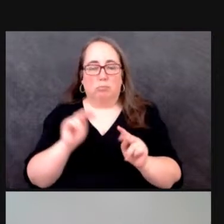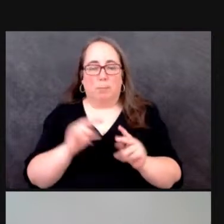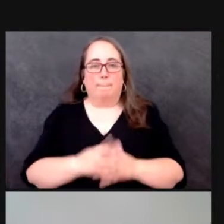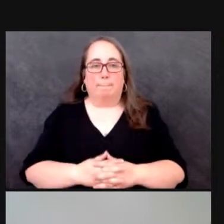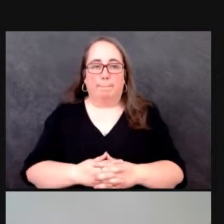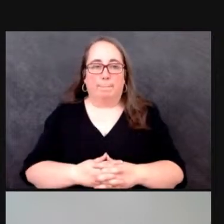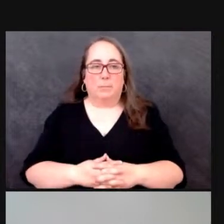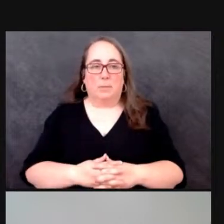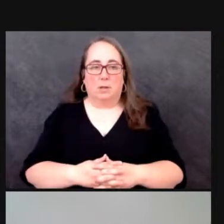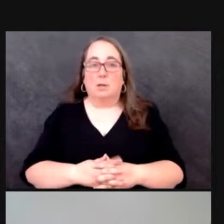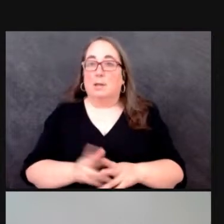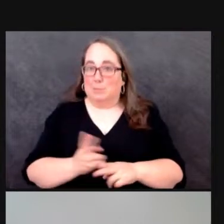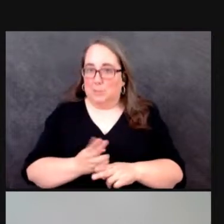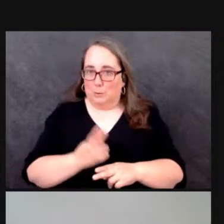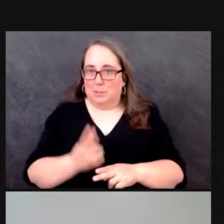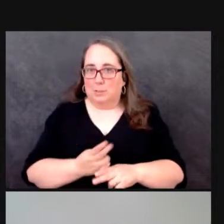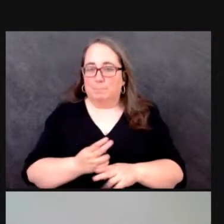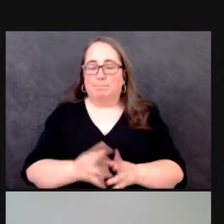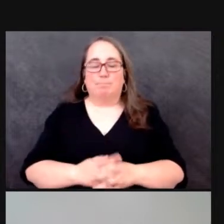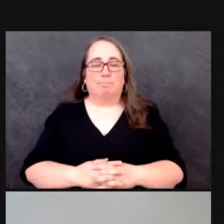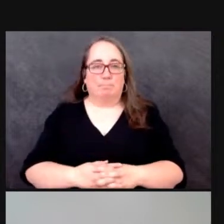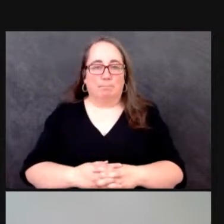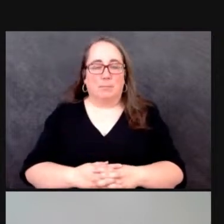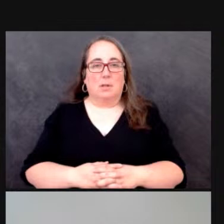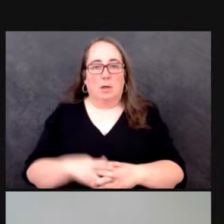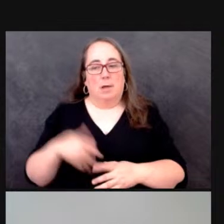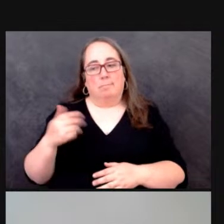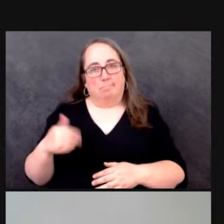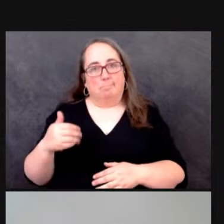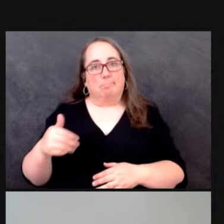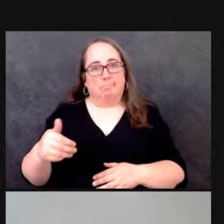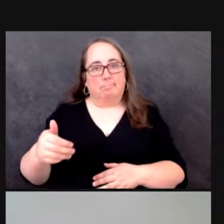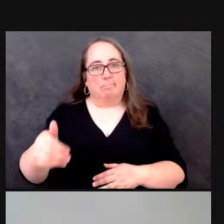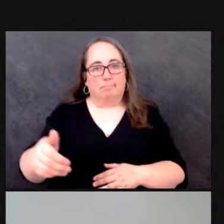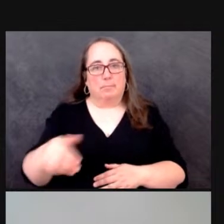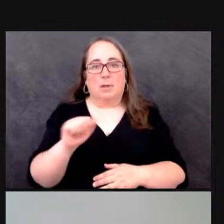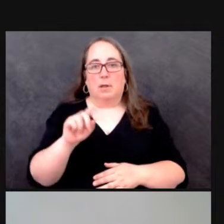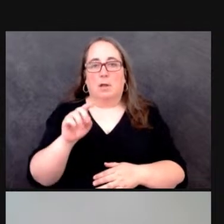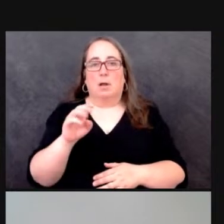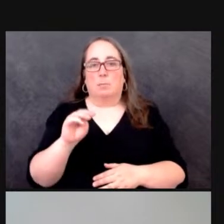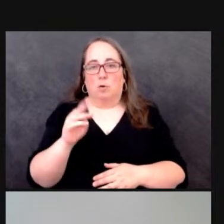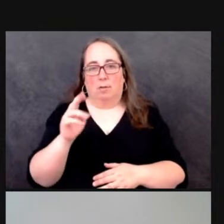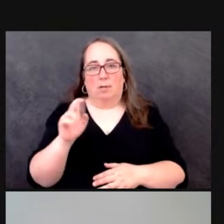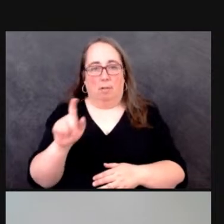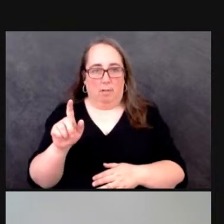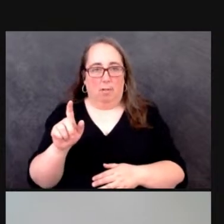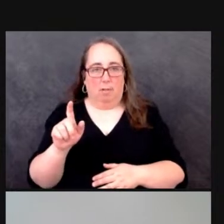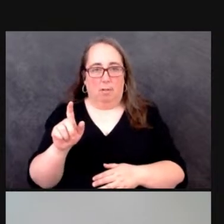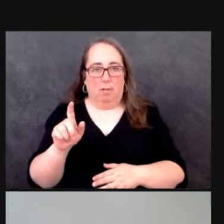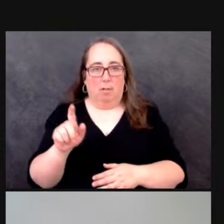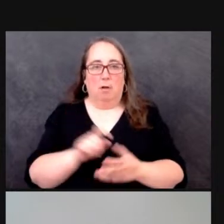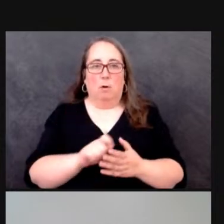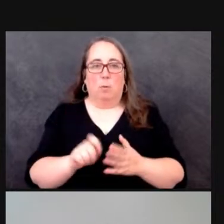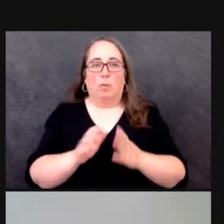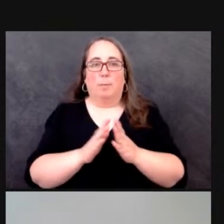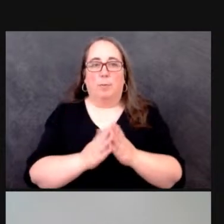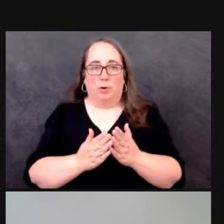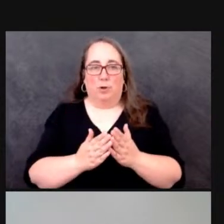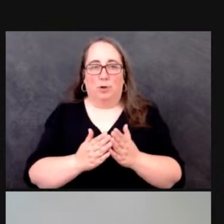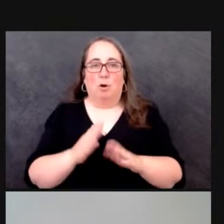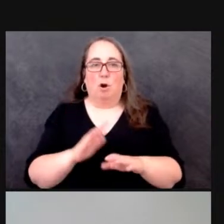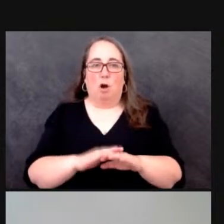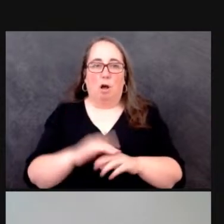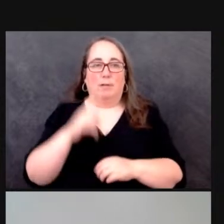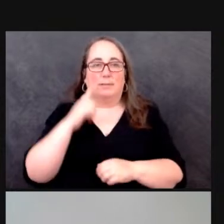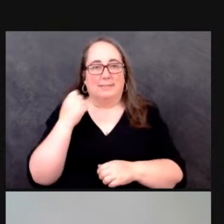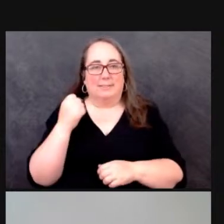was in fact used various times over the course of its life, and Admiral Hill, who literally wrote the book on the Silver